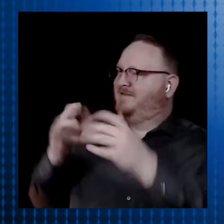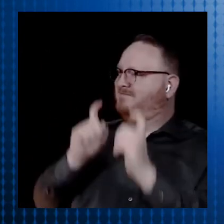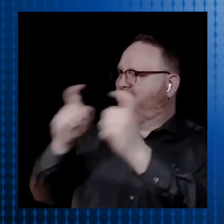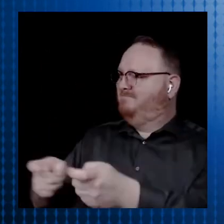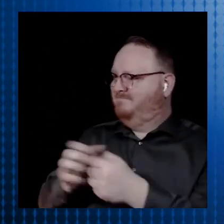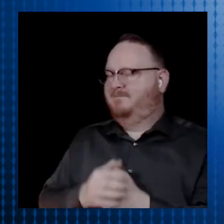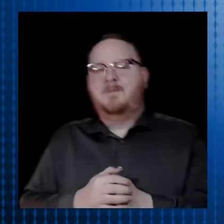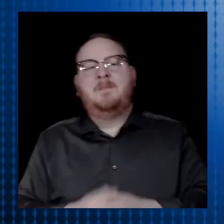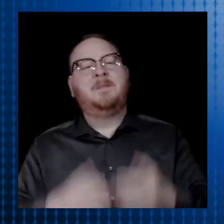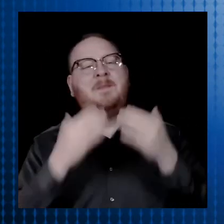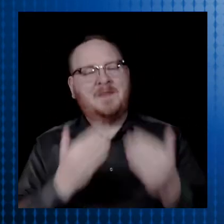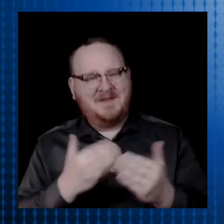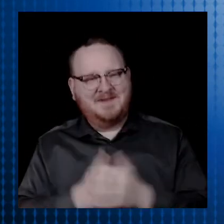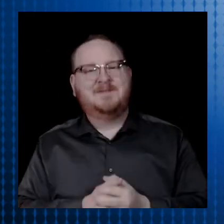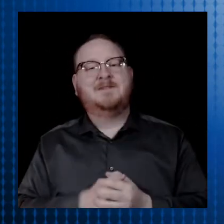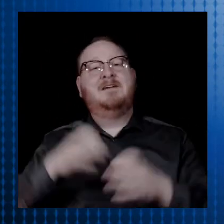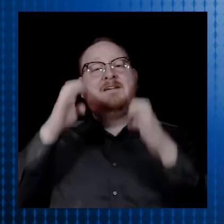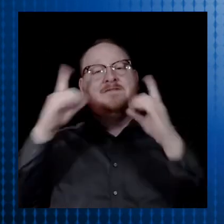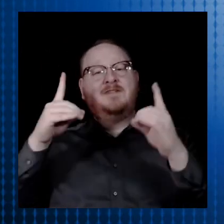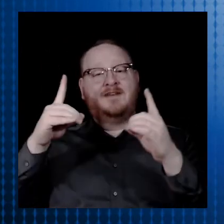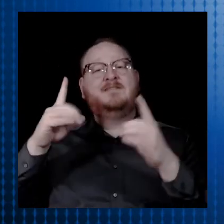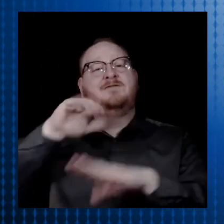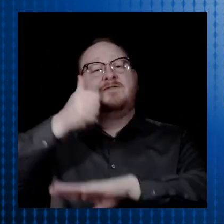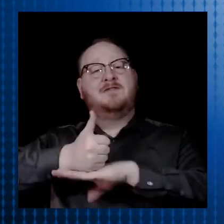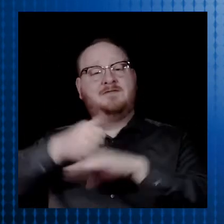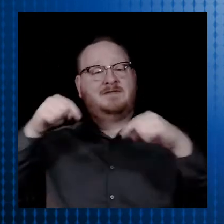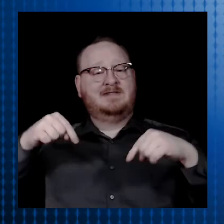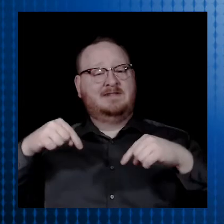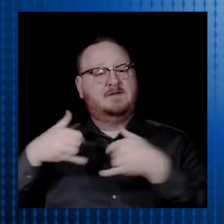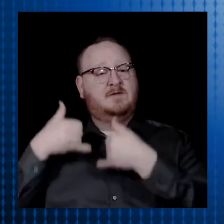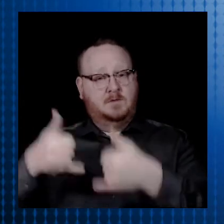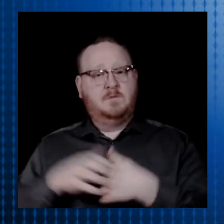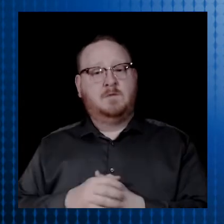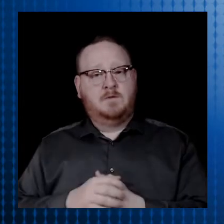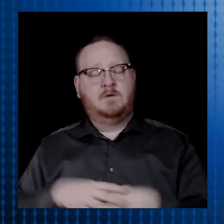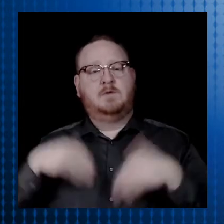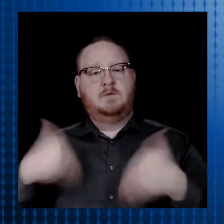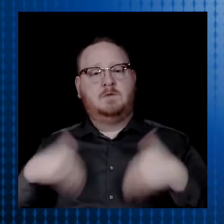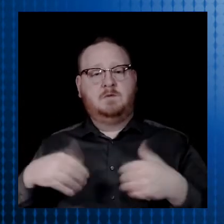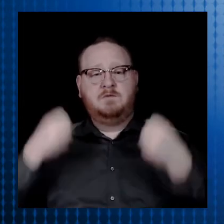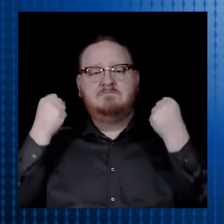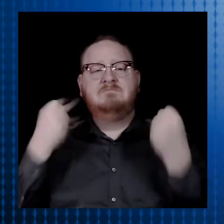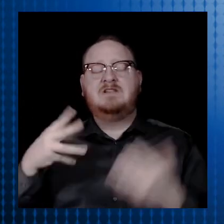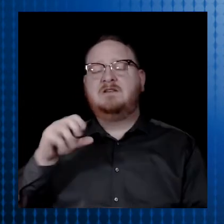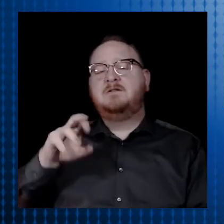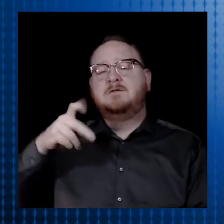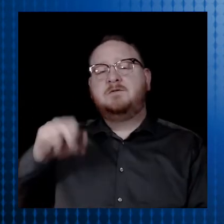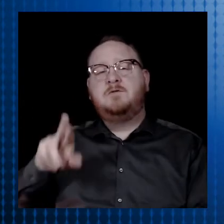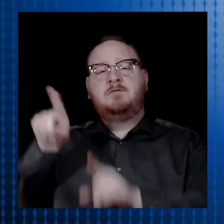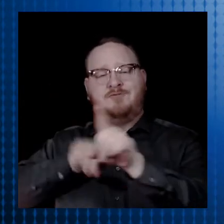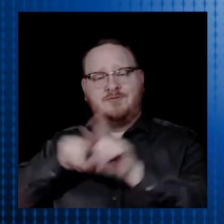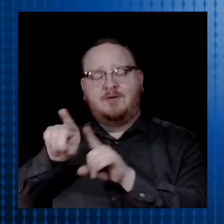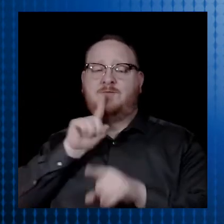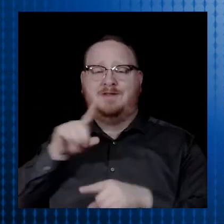you so much to the Education Foundation for this award. This pandemic has brought to light a lot of superstars. So this award means so much to me